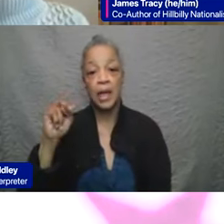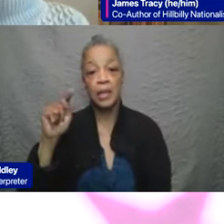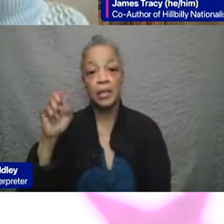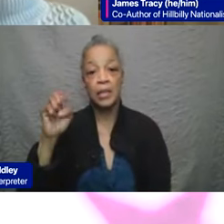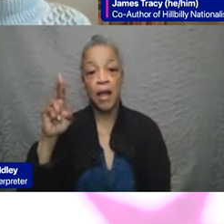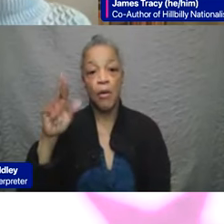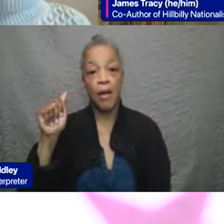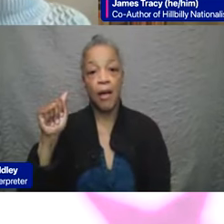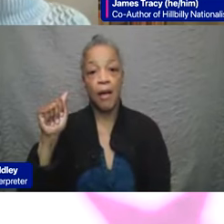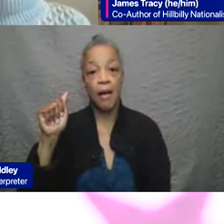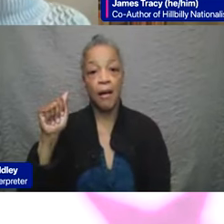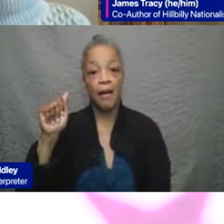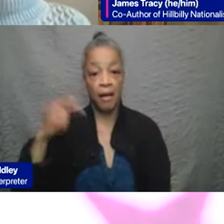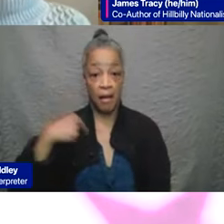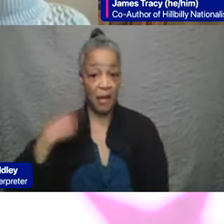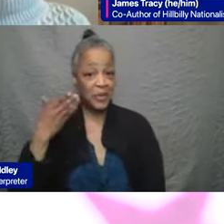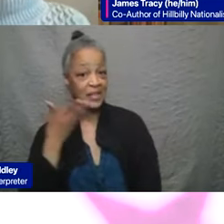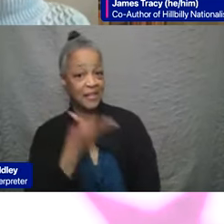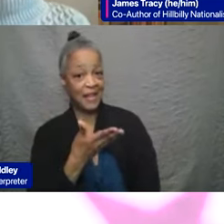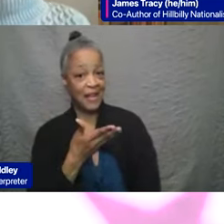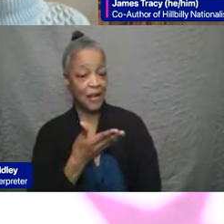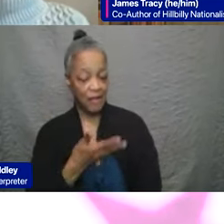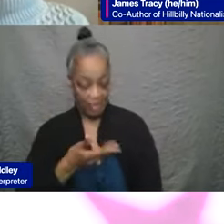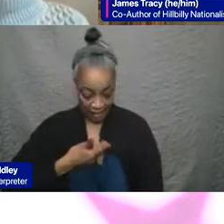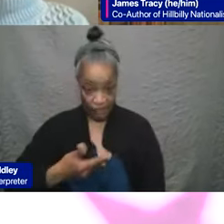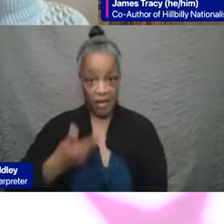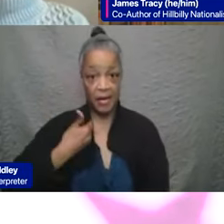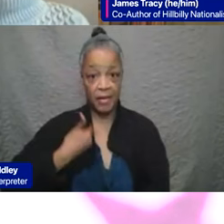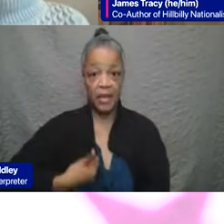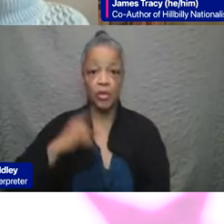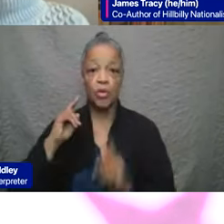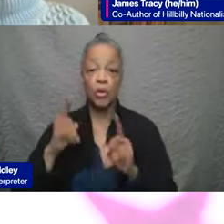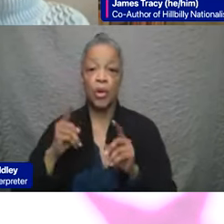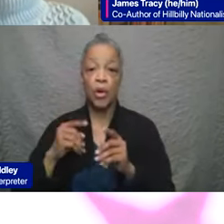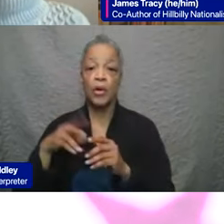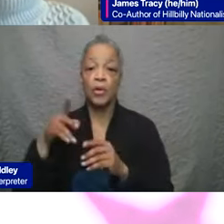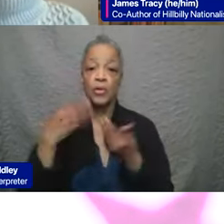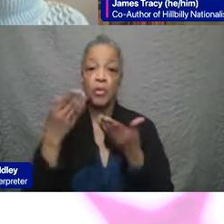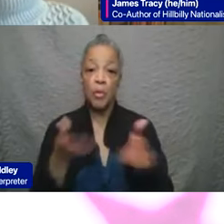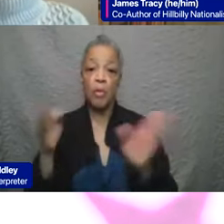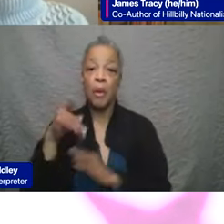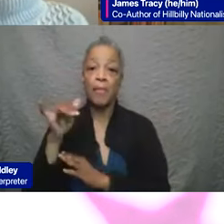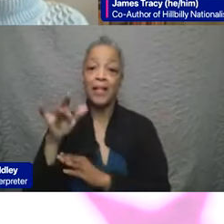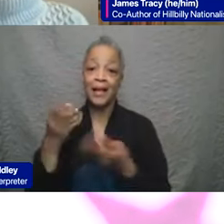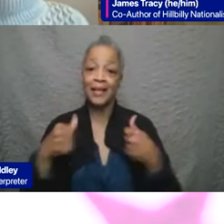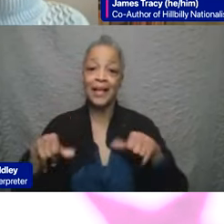And I was there and invited to go to public land that they had taken over